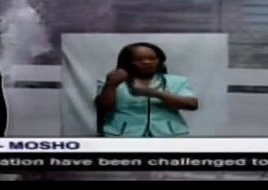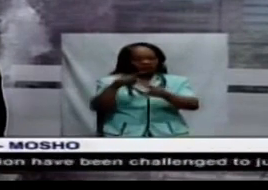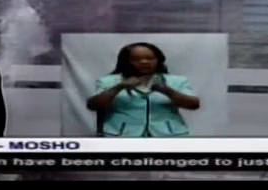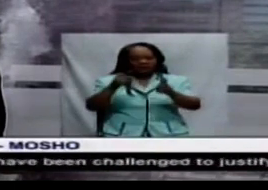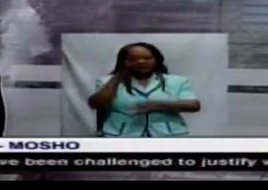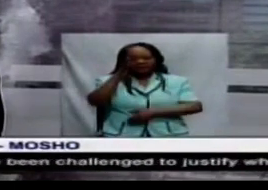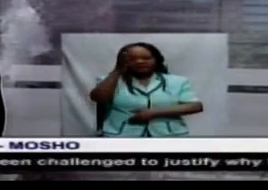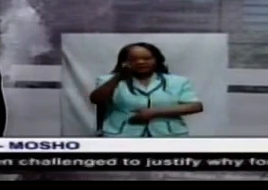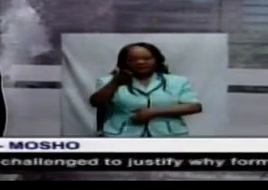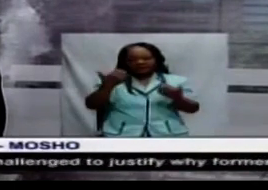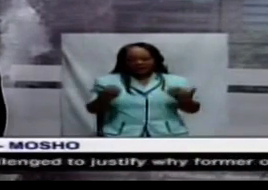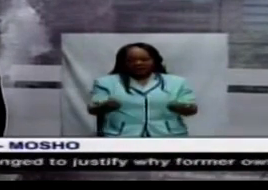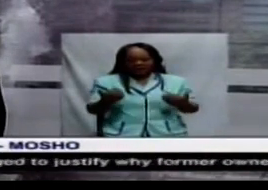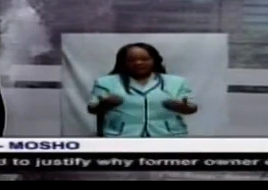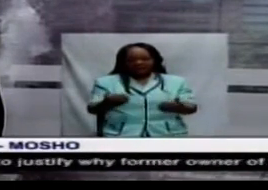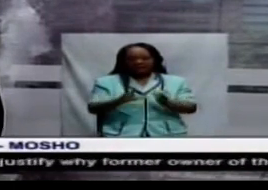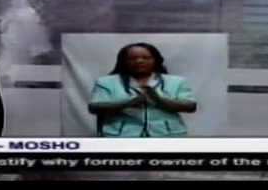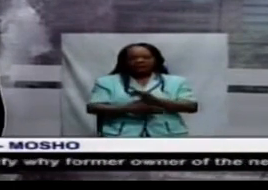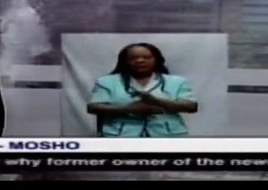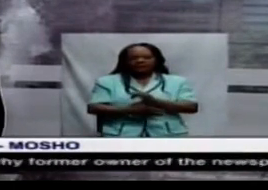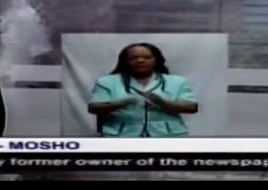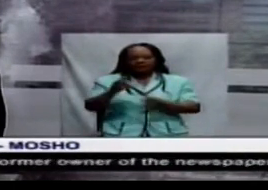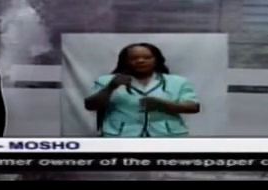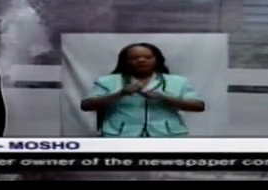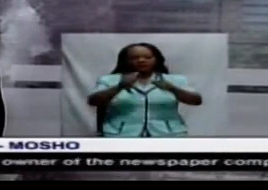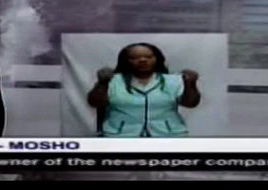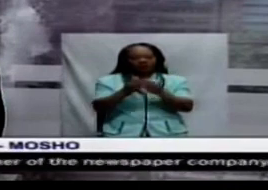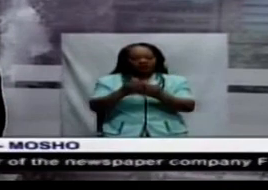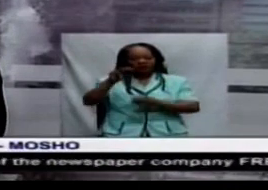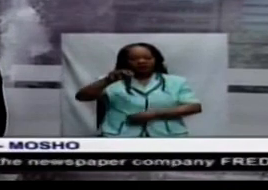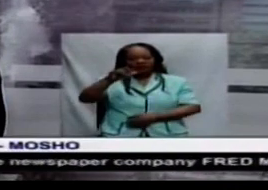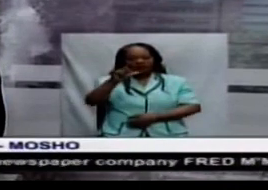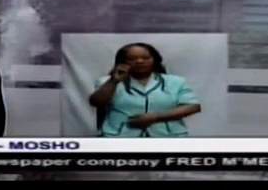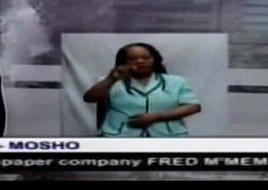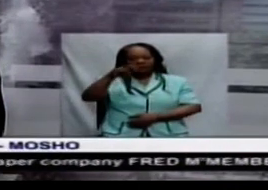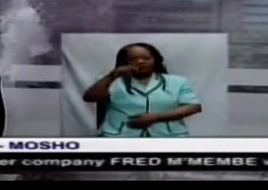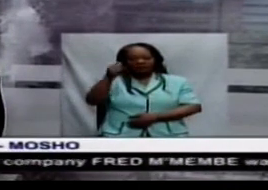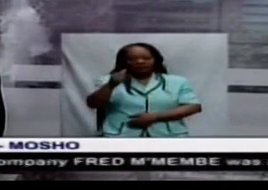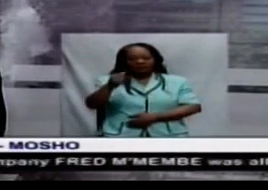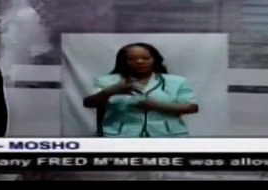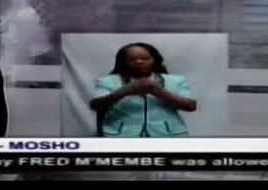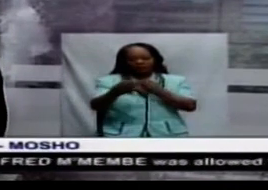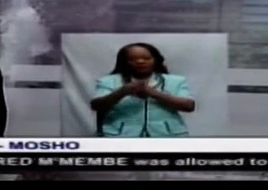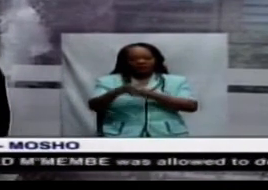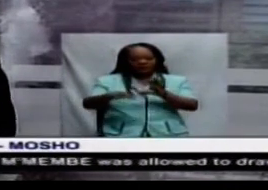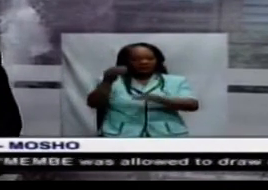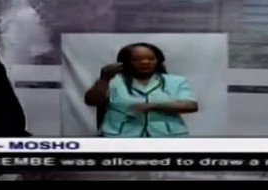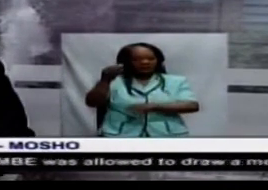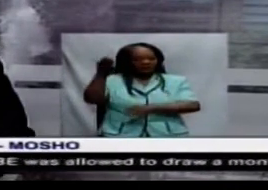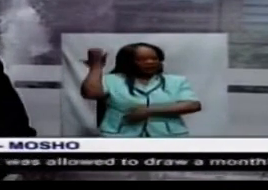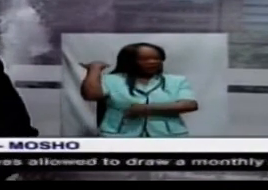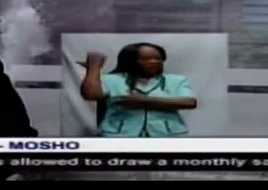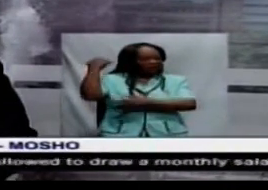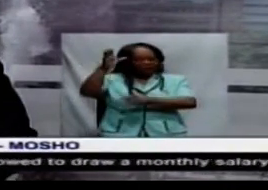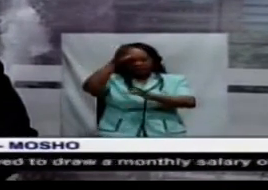future generations. Lieutenant General Mulenga says there is need to emulate the spirit of forefathers who sacrificed for the freedom,